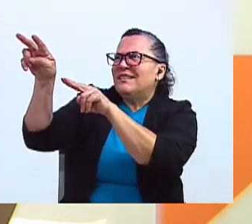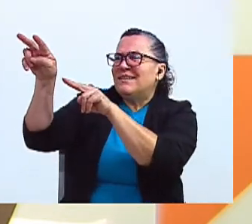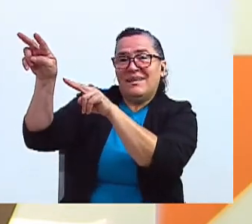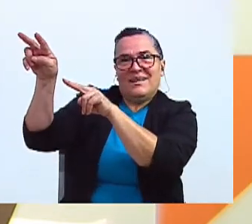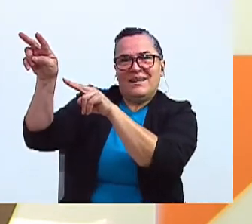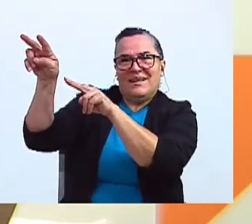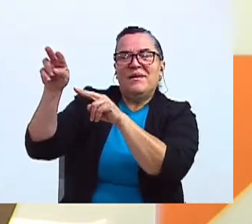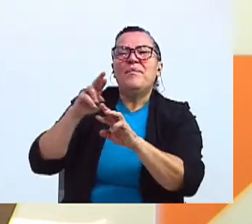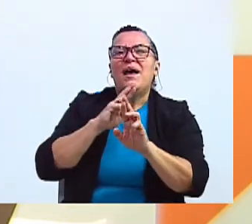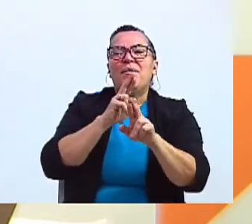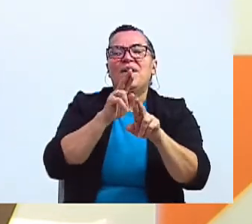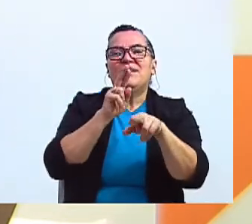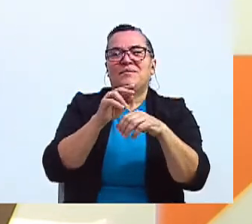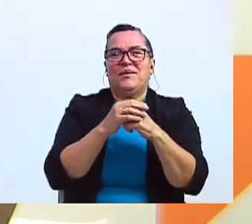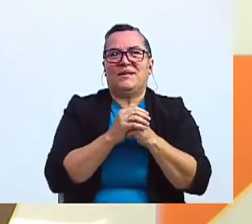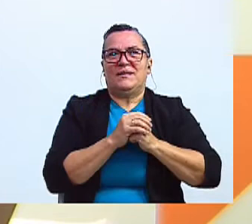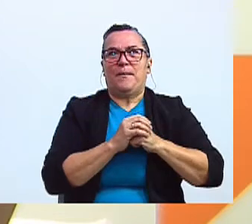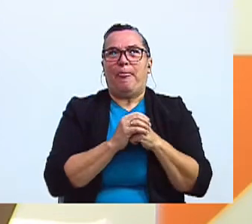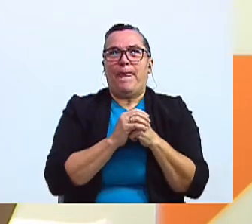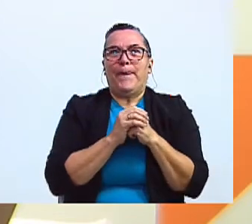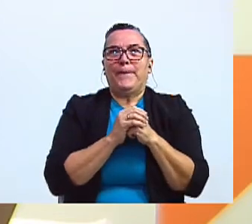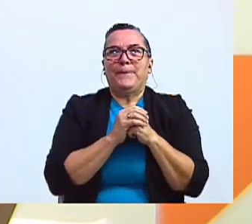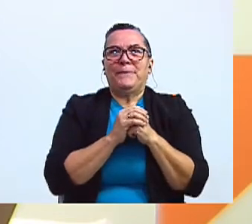the answers. Okay,